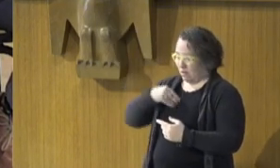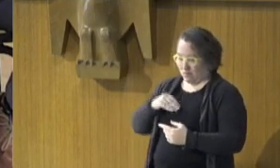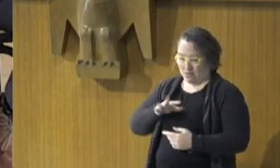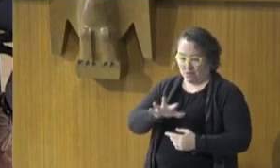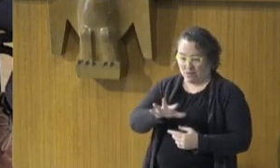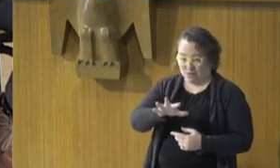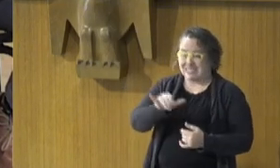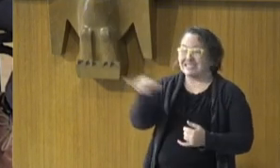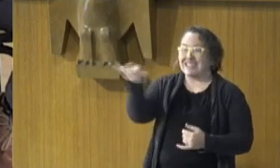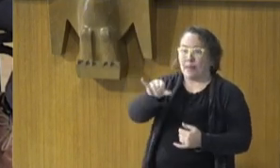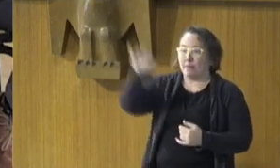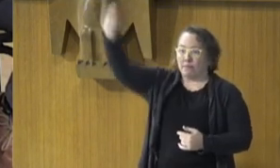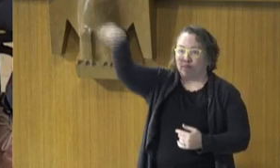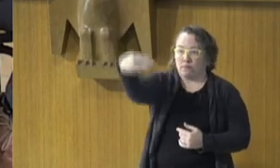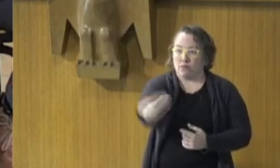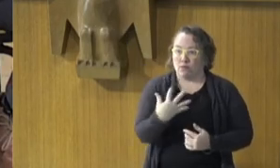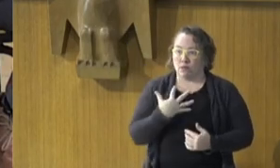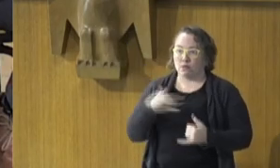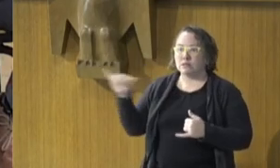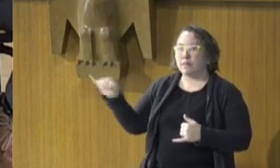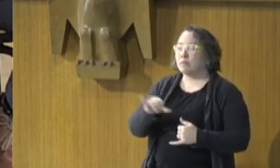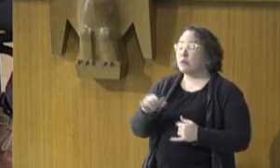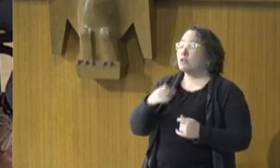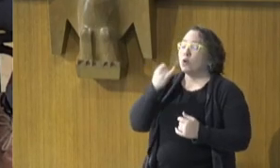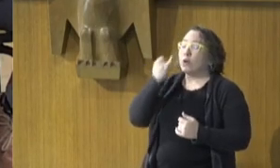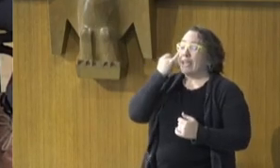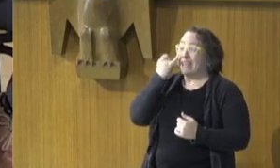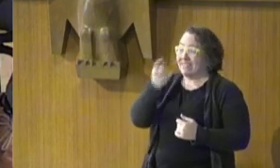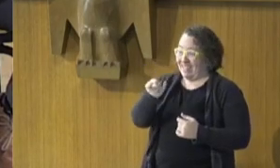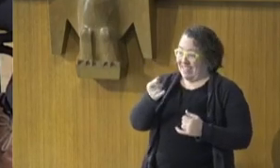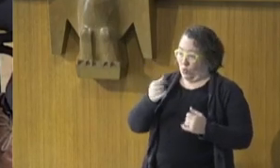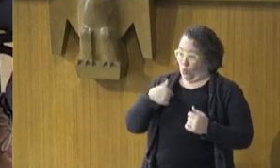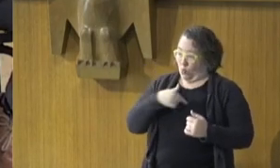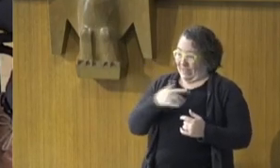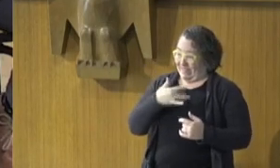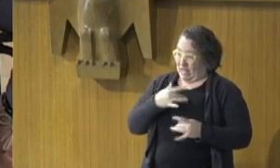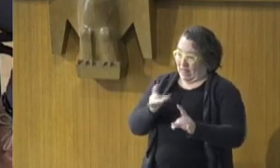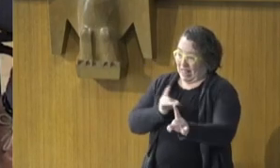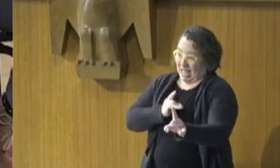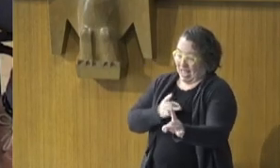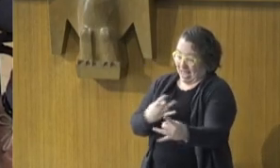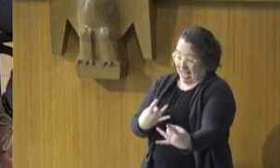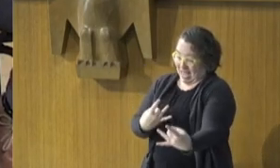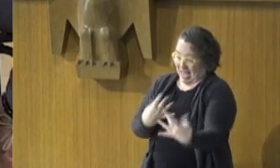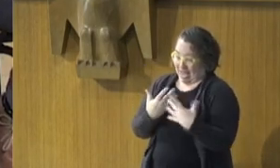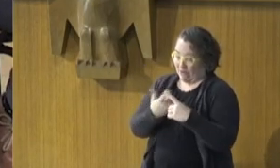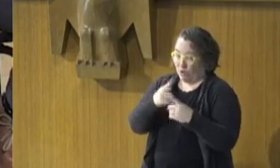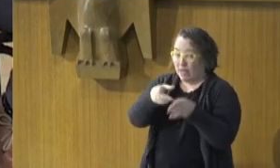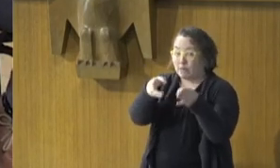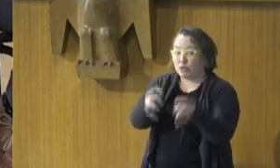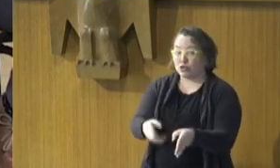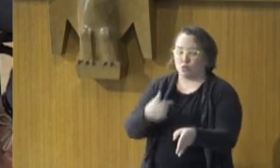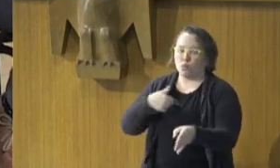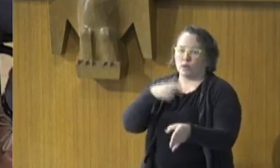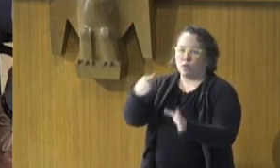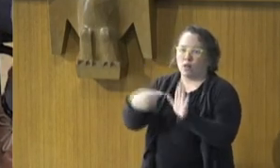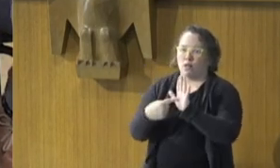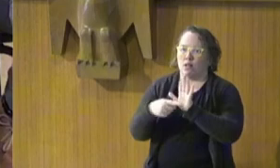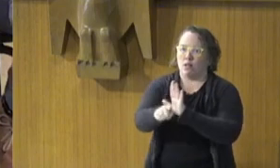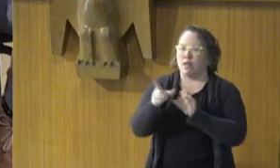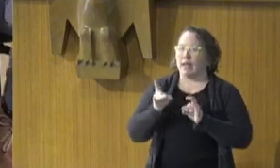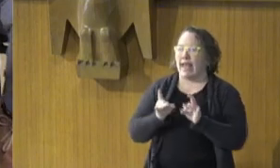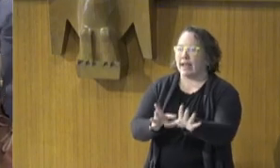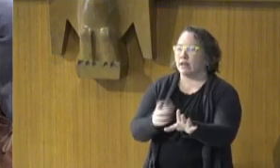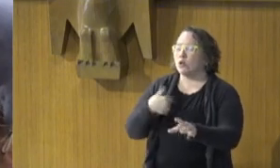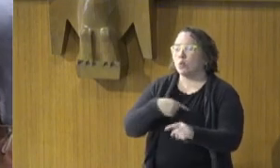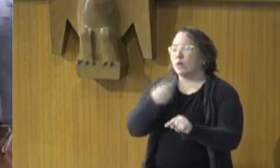the same evil and the same hatred, because that's where it starts, is people viewing someone as not human, dehumanizing